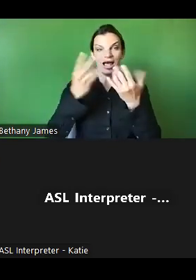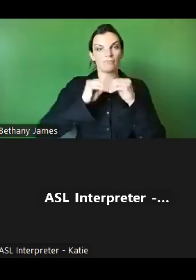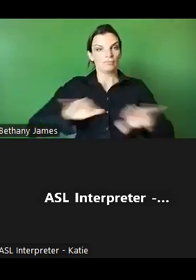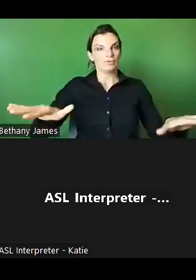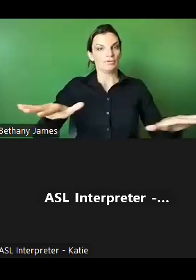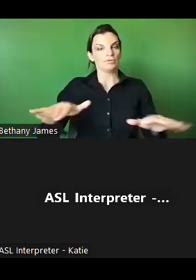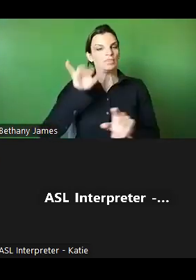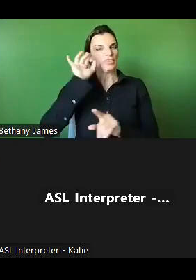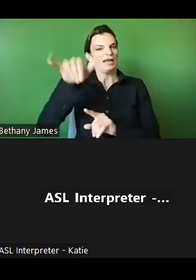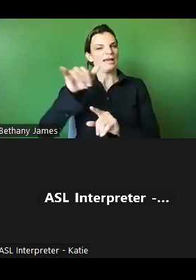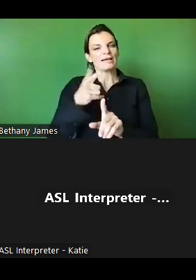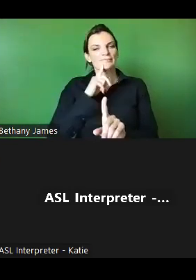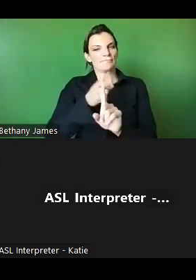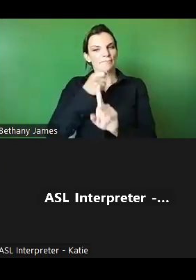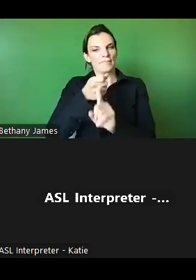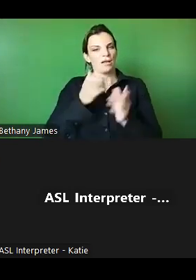sitting in front of us?